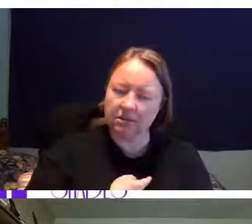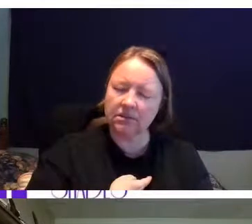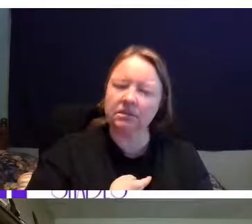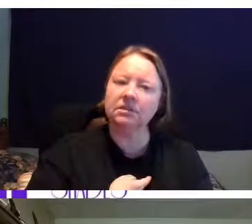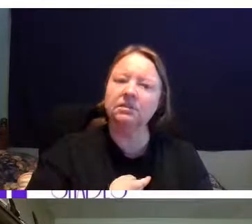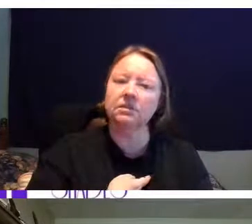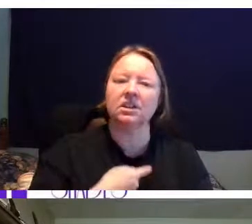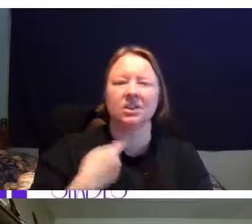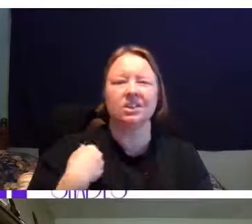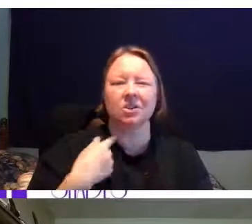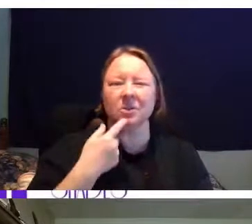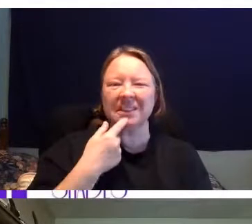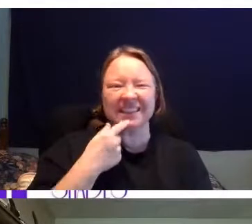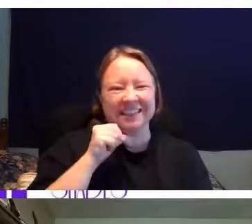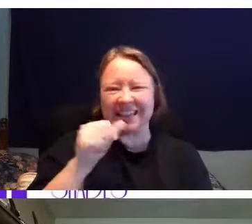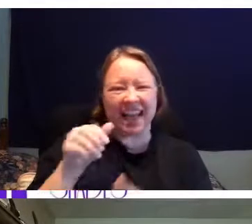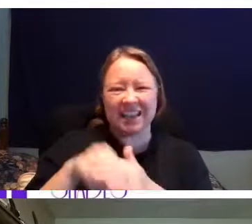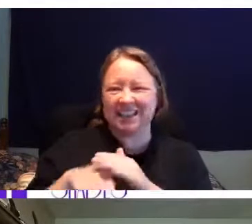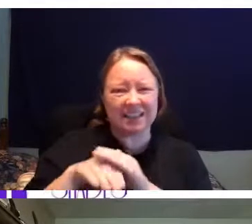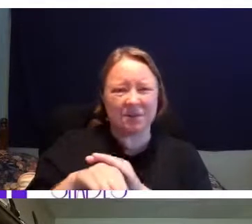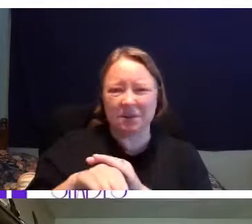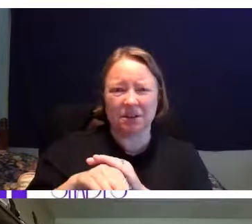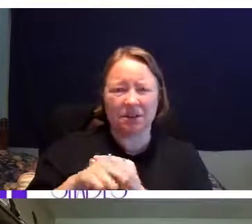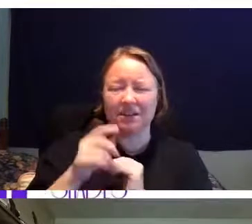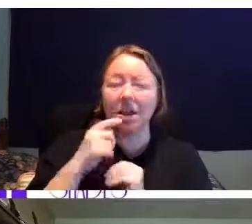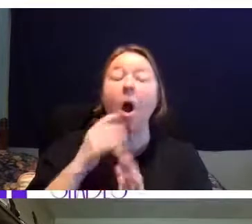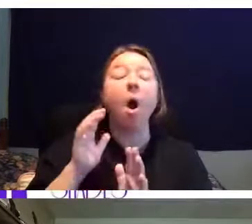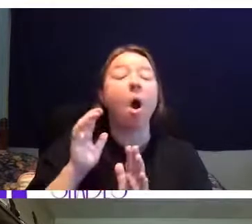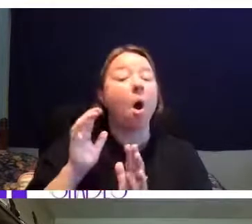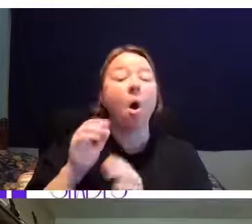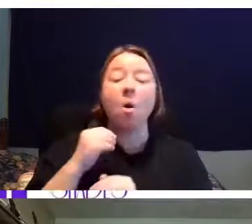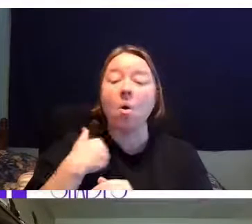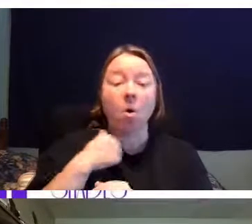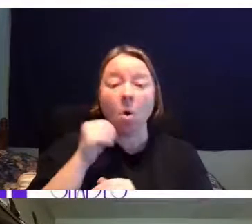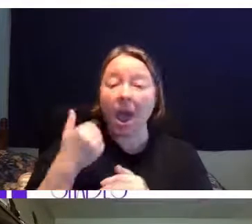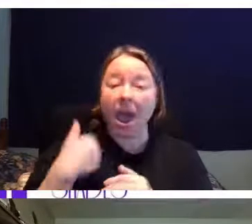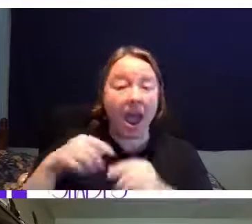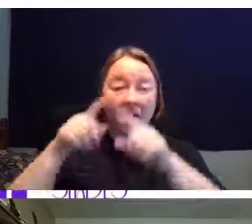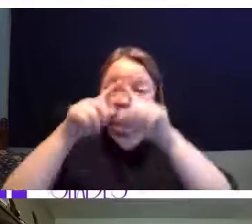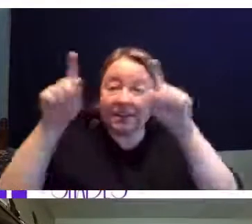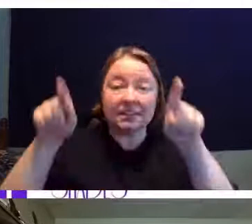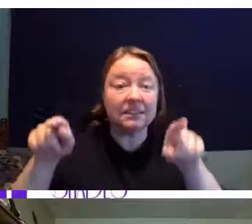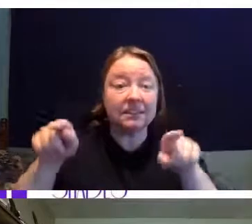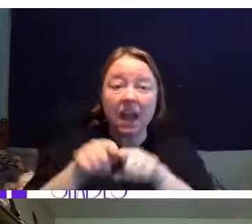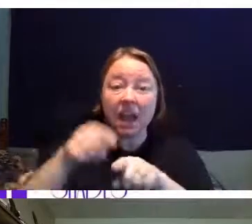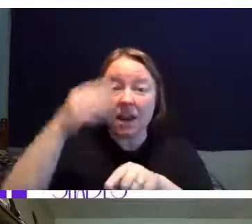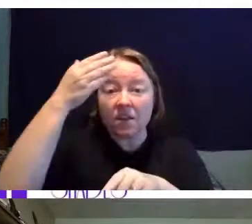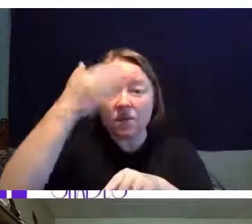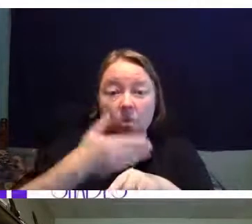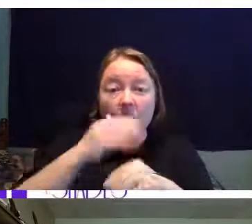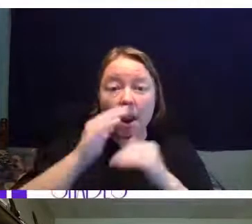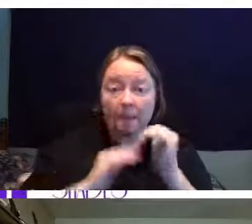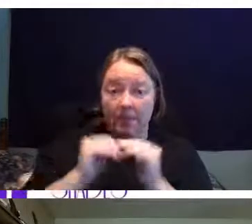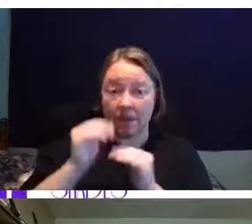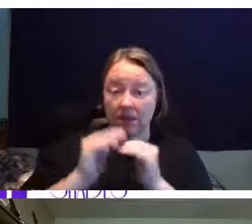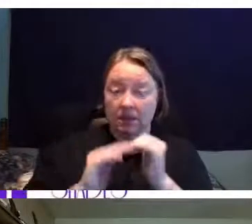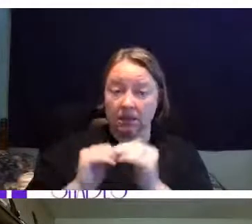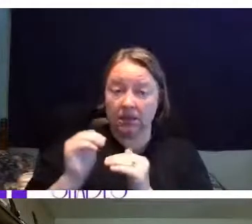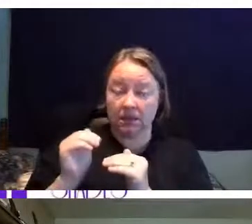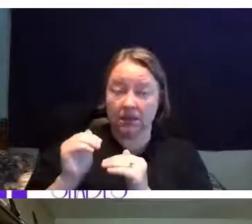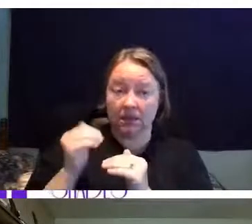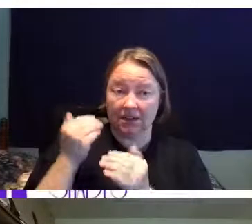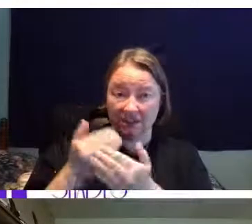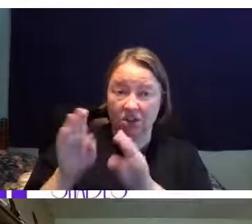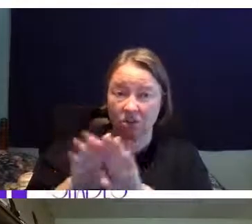told them this was not accessible, we don't have signage in the front of our building, right where the